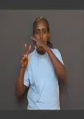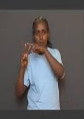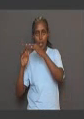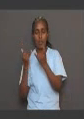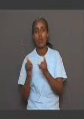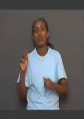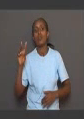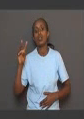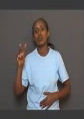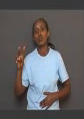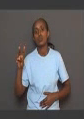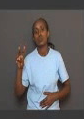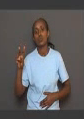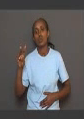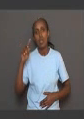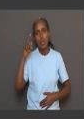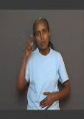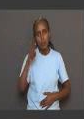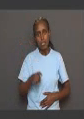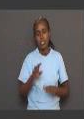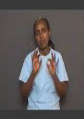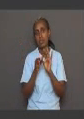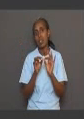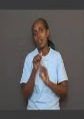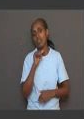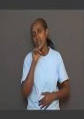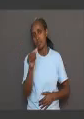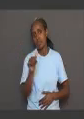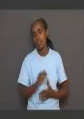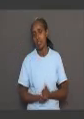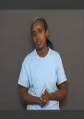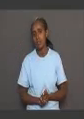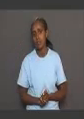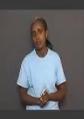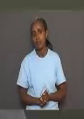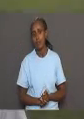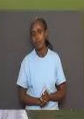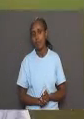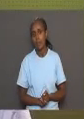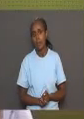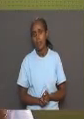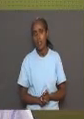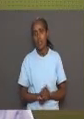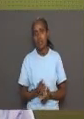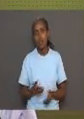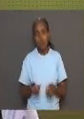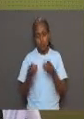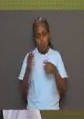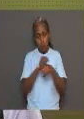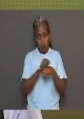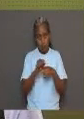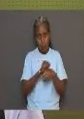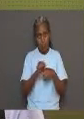5 pi over 2 must be undefined. If you would like